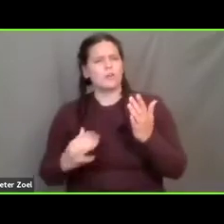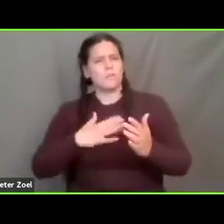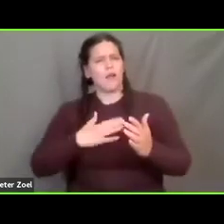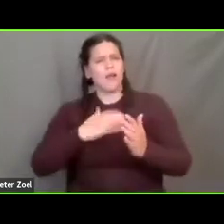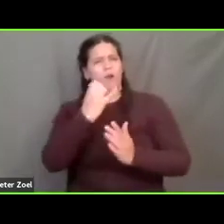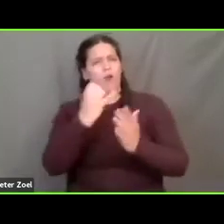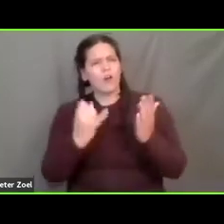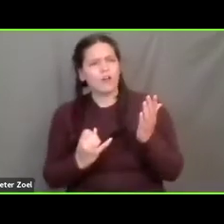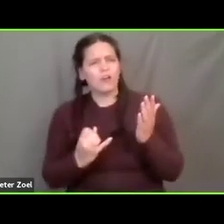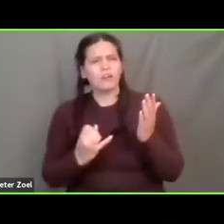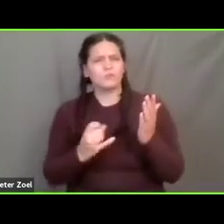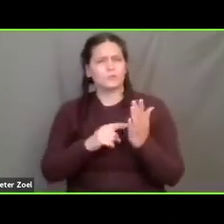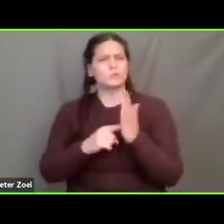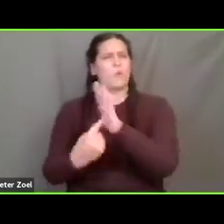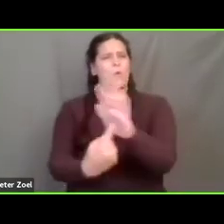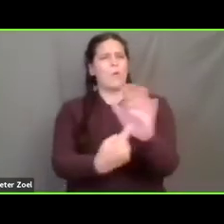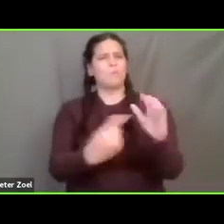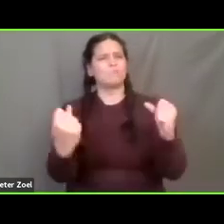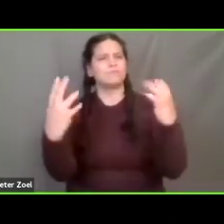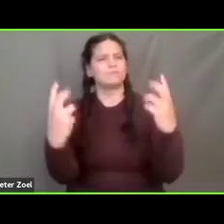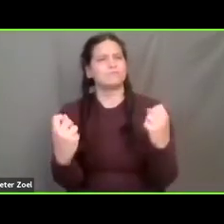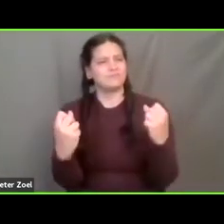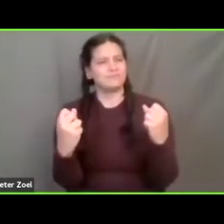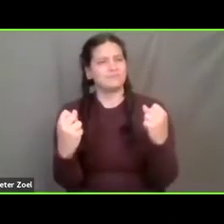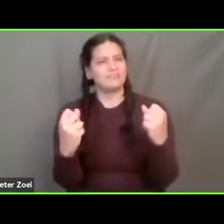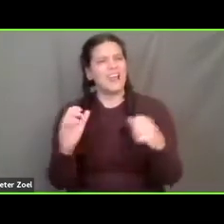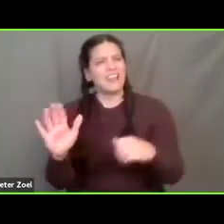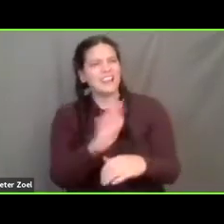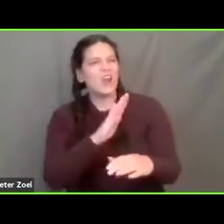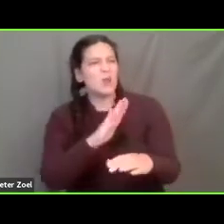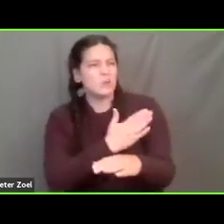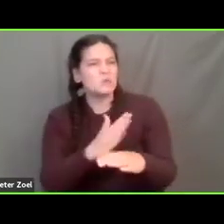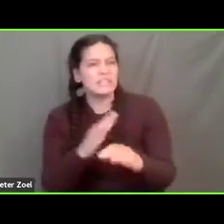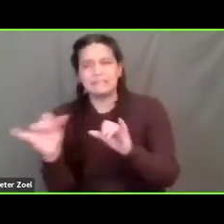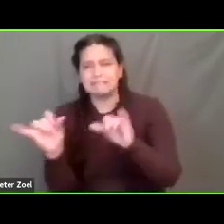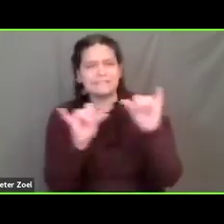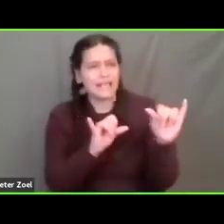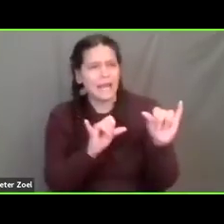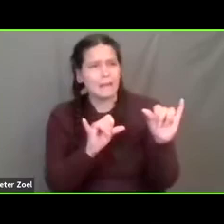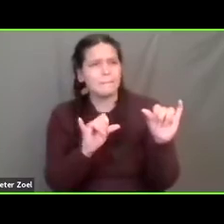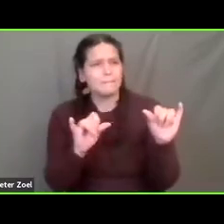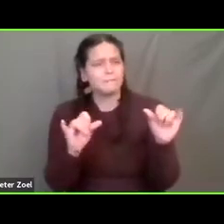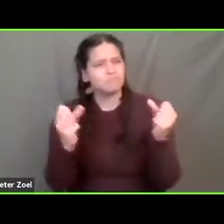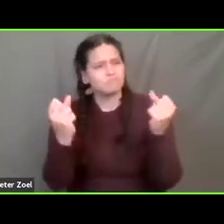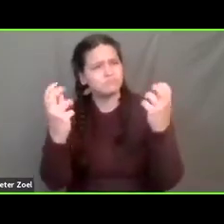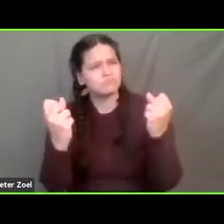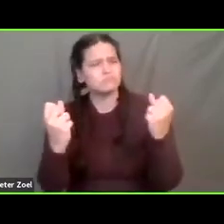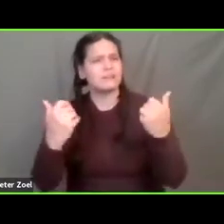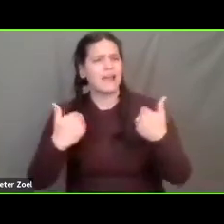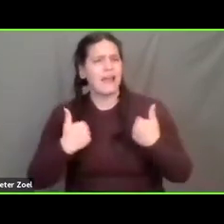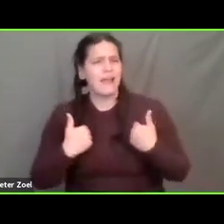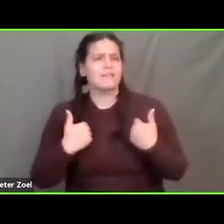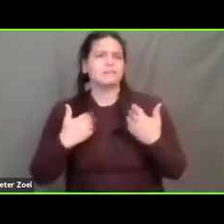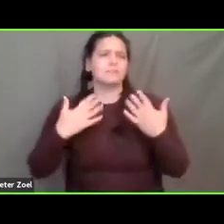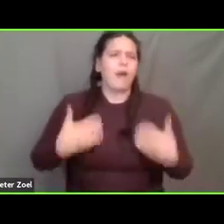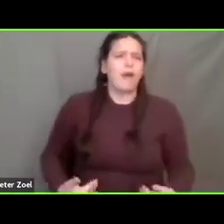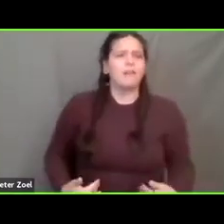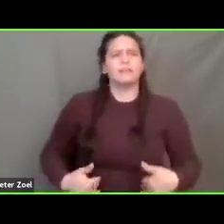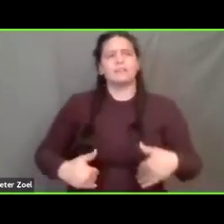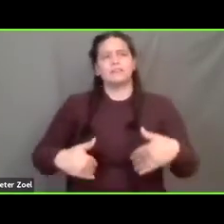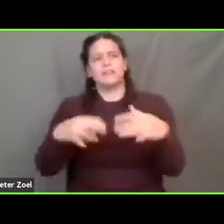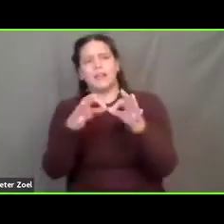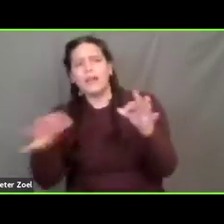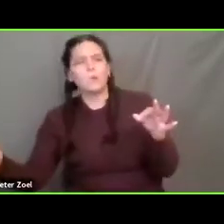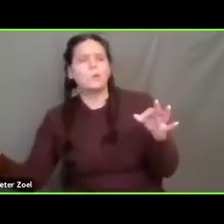You know, their music. You know, just like these instruments. You know, their music, their hands, their body, their